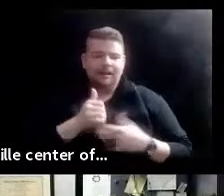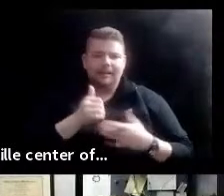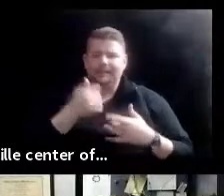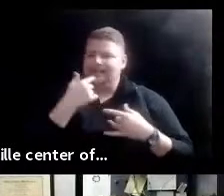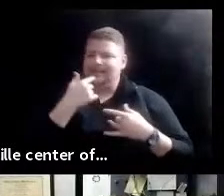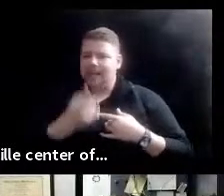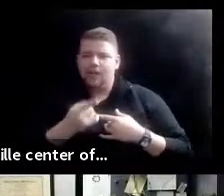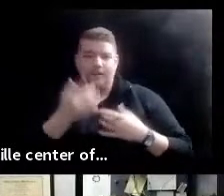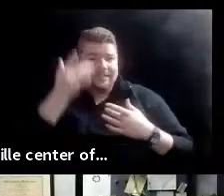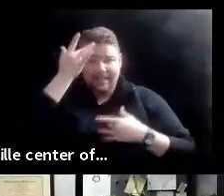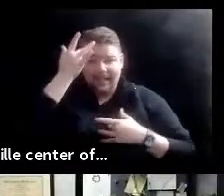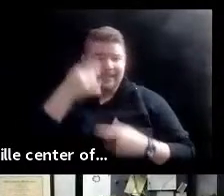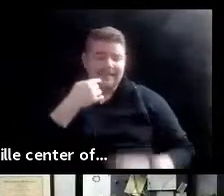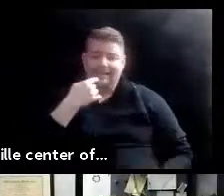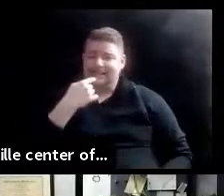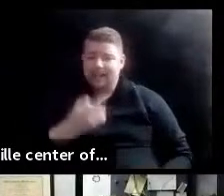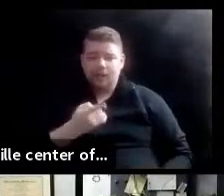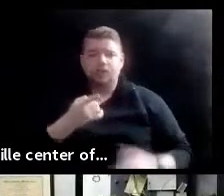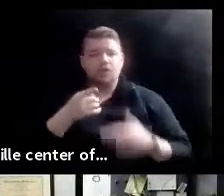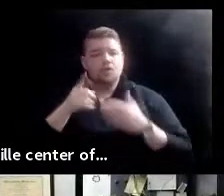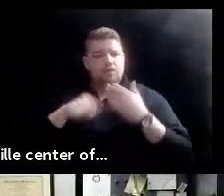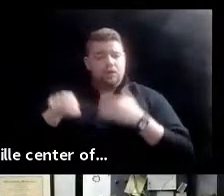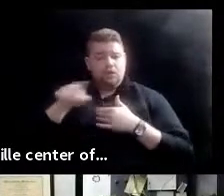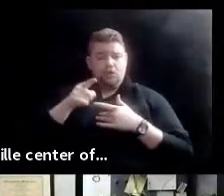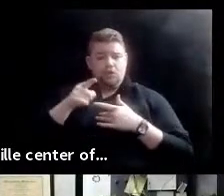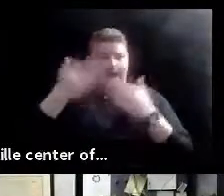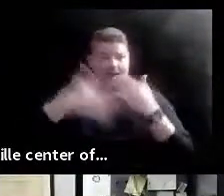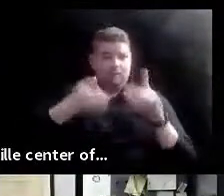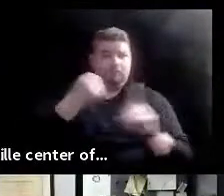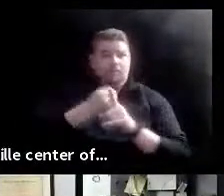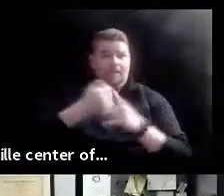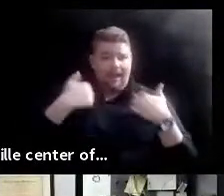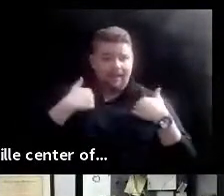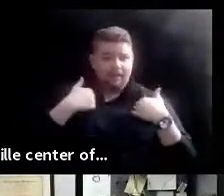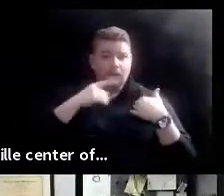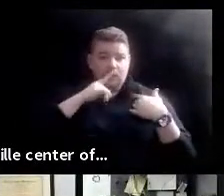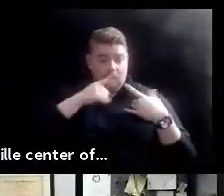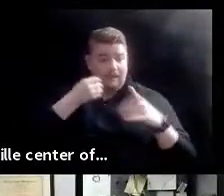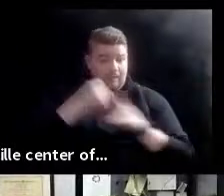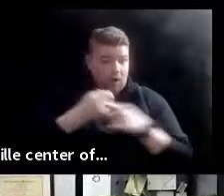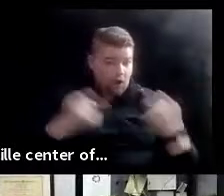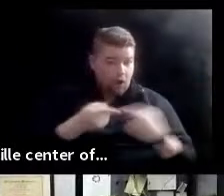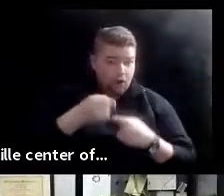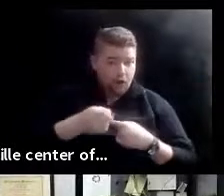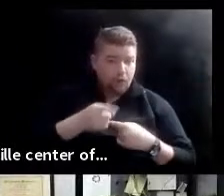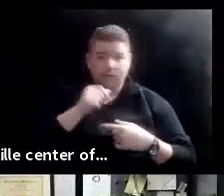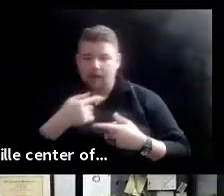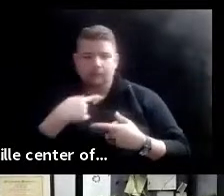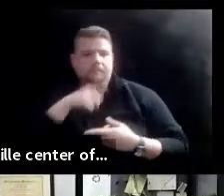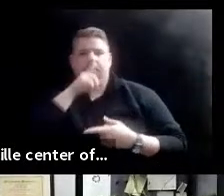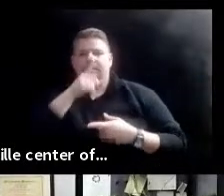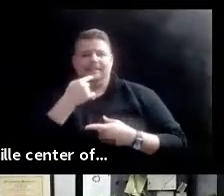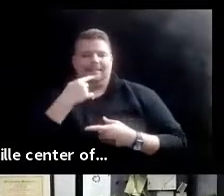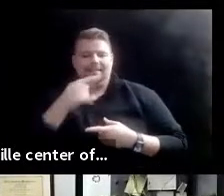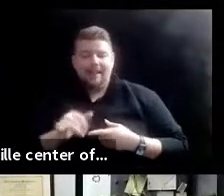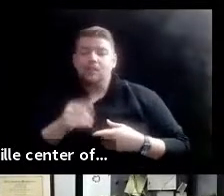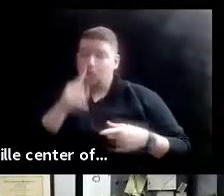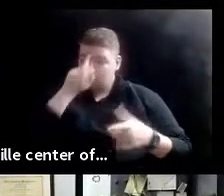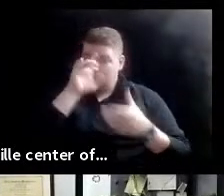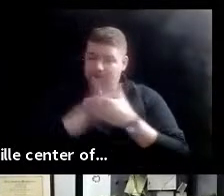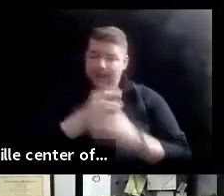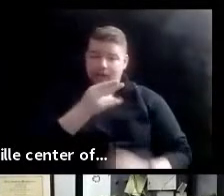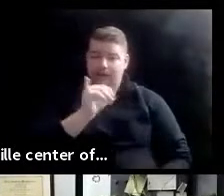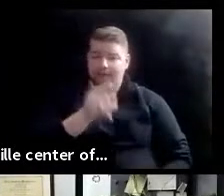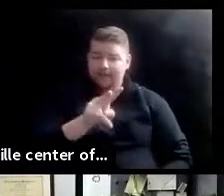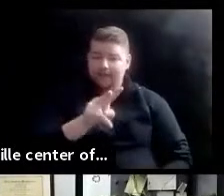you that you're sick, and it doesn't tell you that the thing you ended up with really was going to hurt you or anything like that. That's what it's not. So even if you believe in HIV,